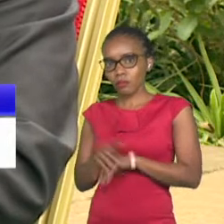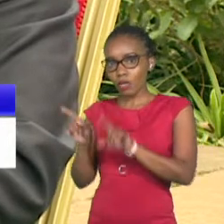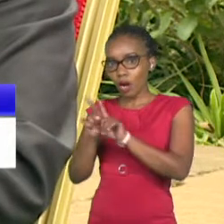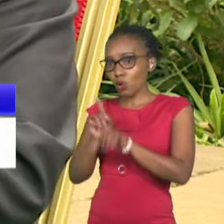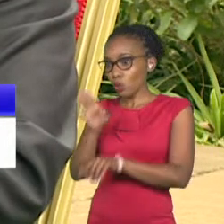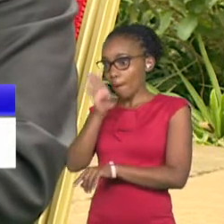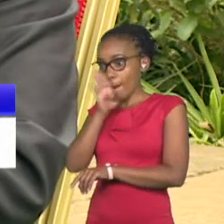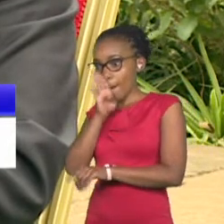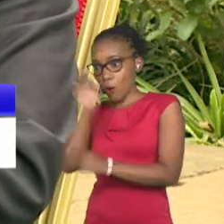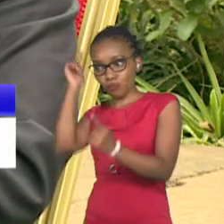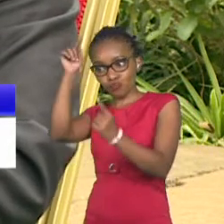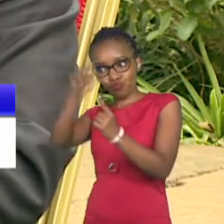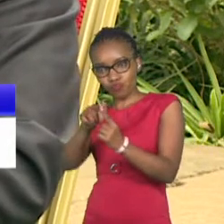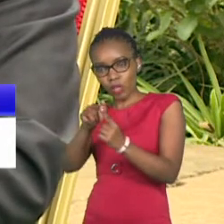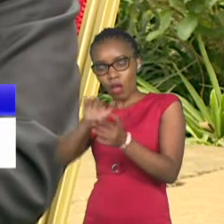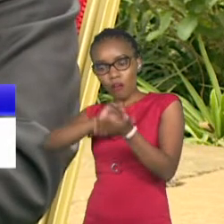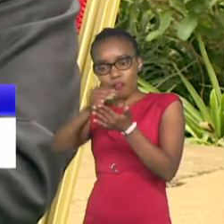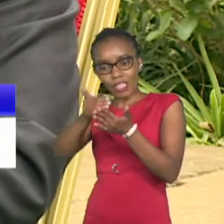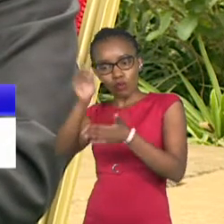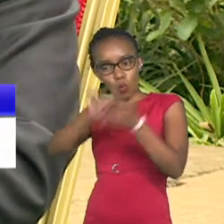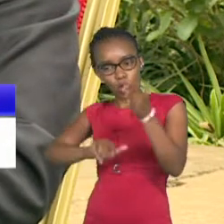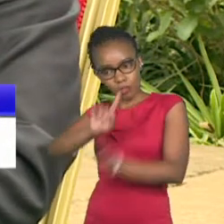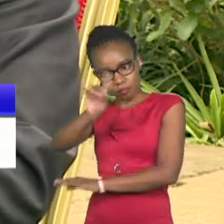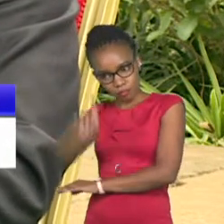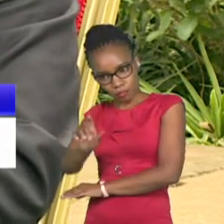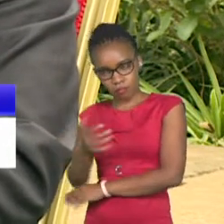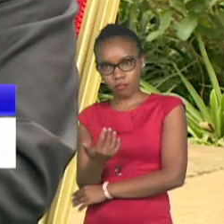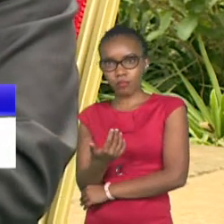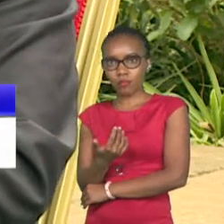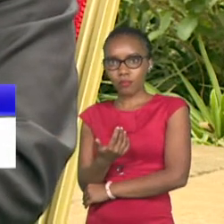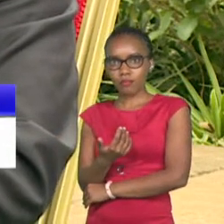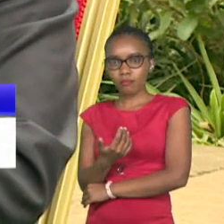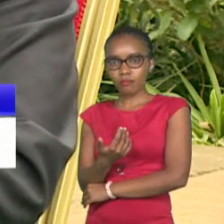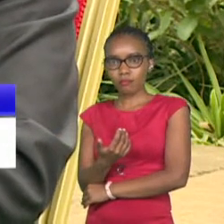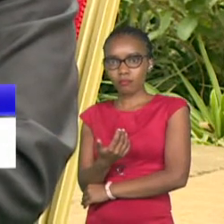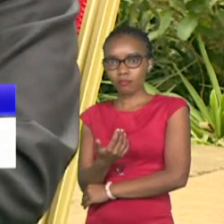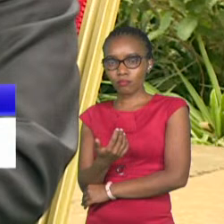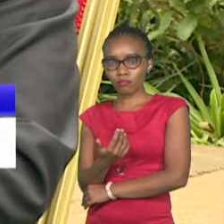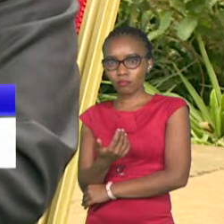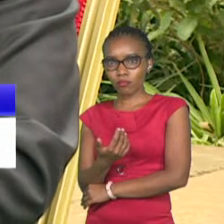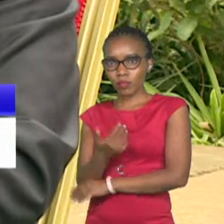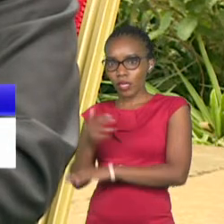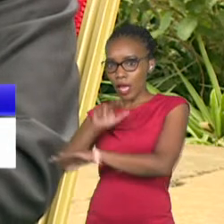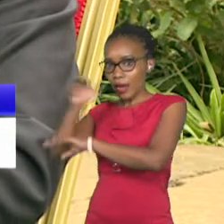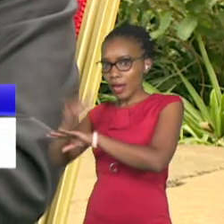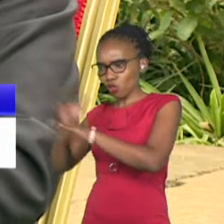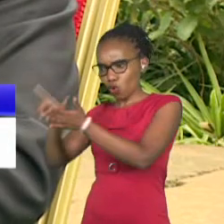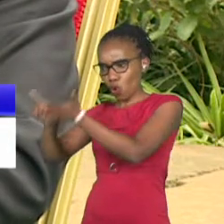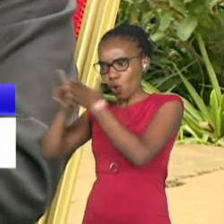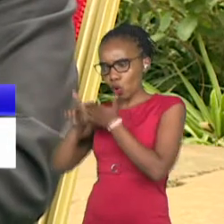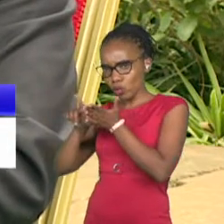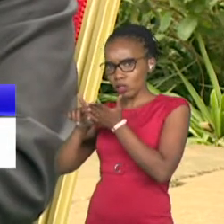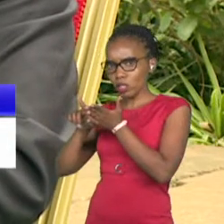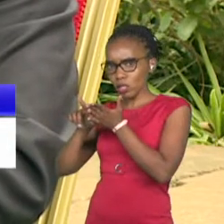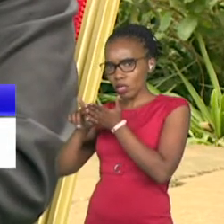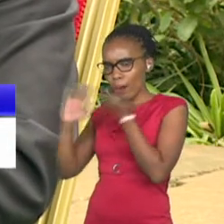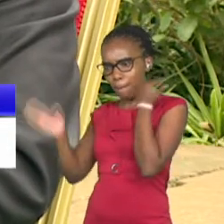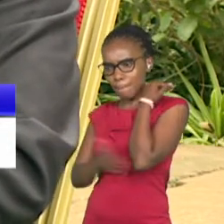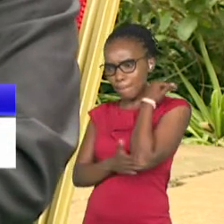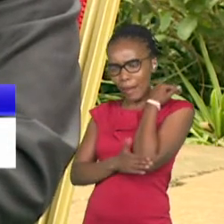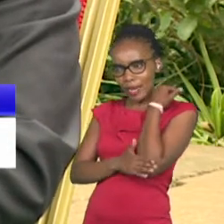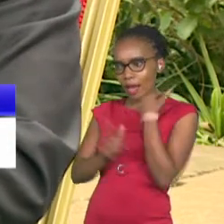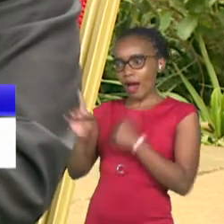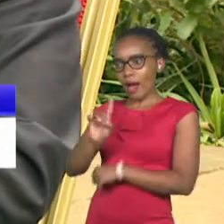is intended for. Actually, not all national debt is a bad debt,